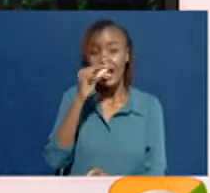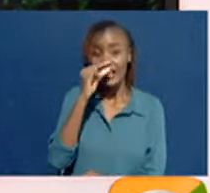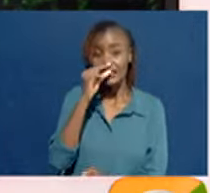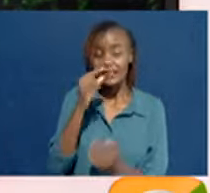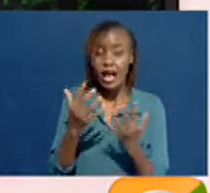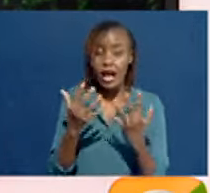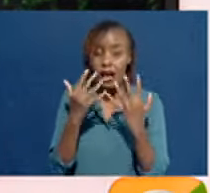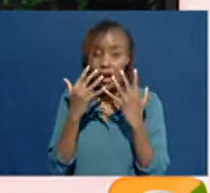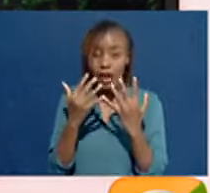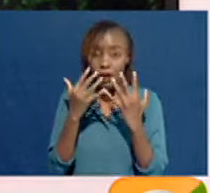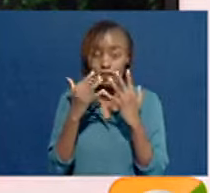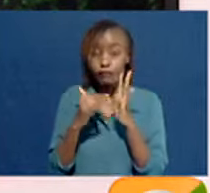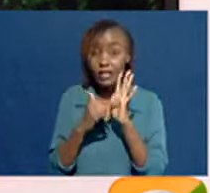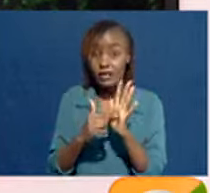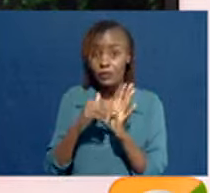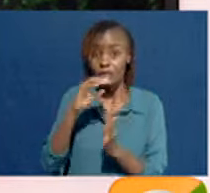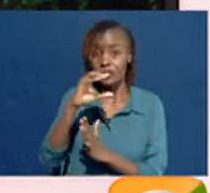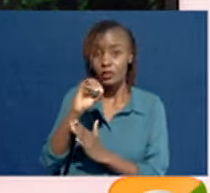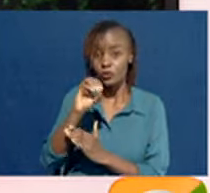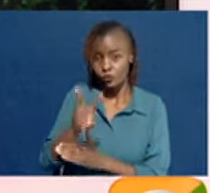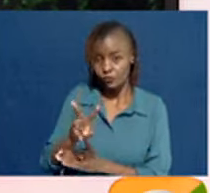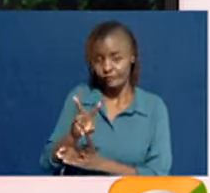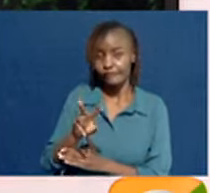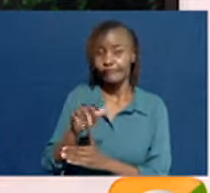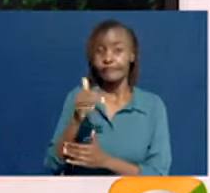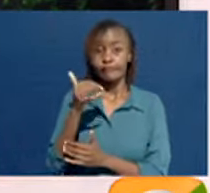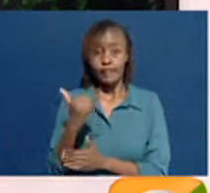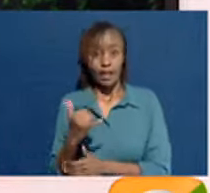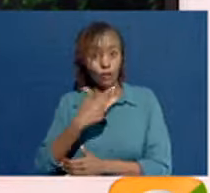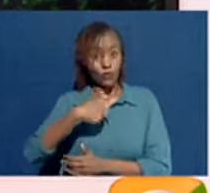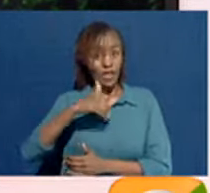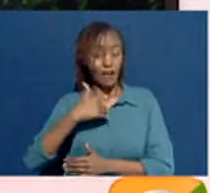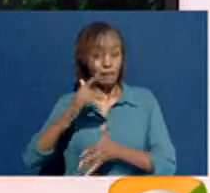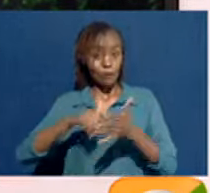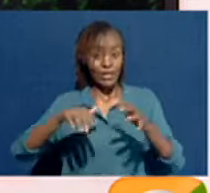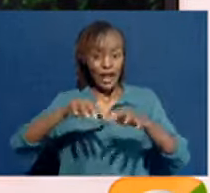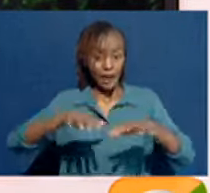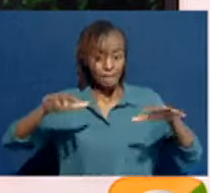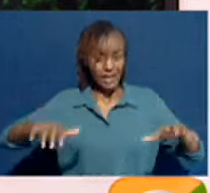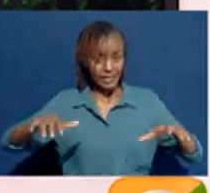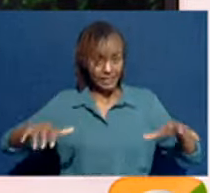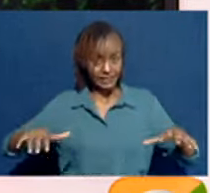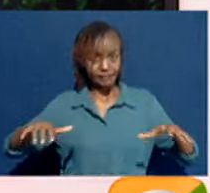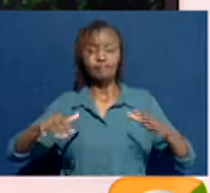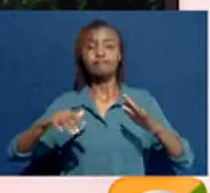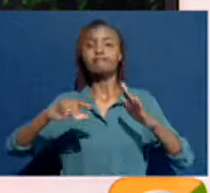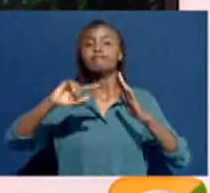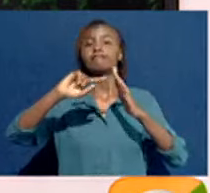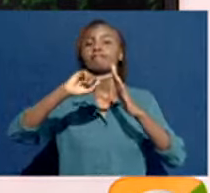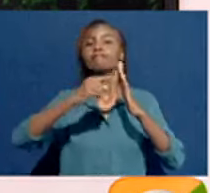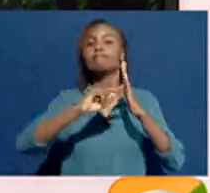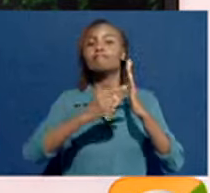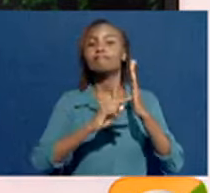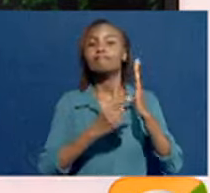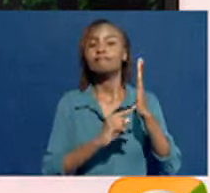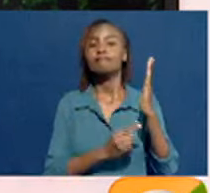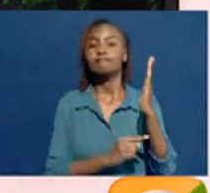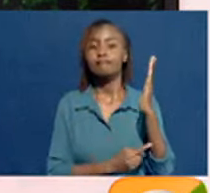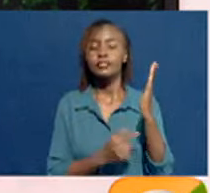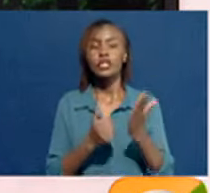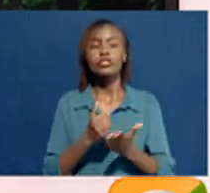in place what are called market mechanisms that would incentivize people and companies to save